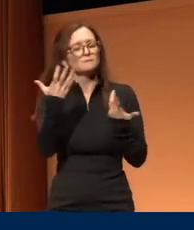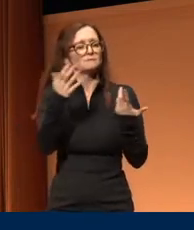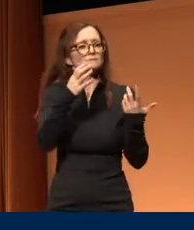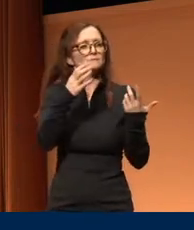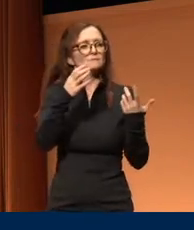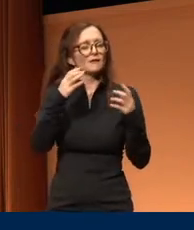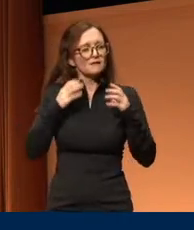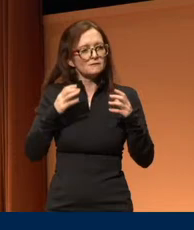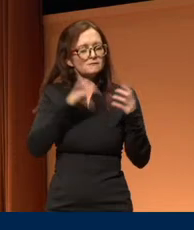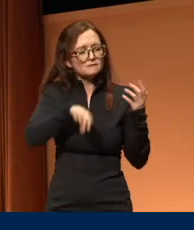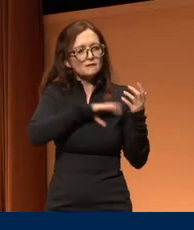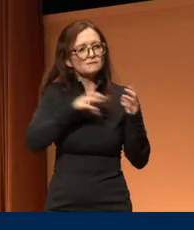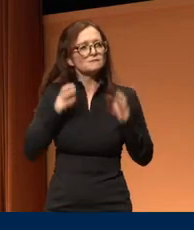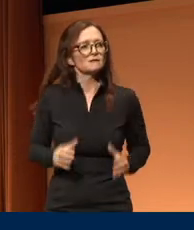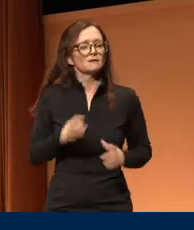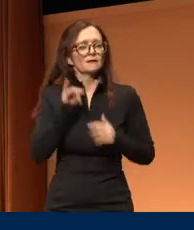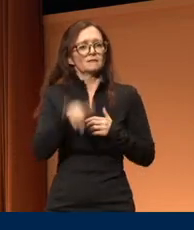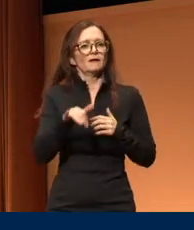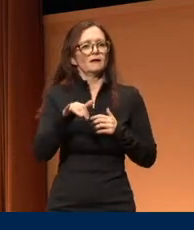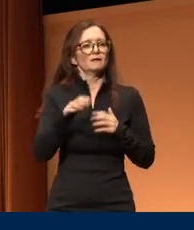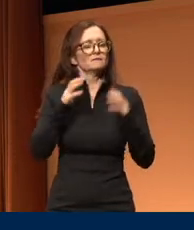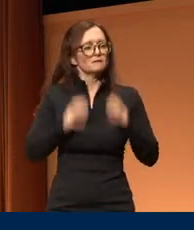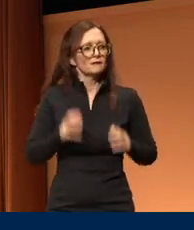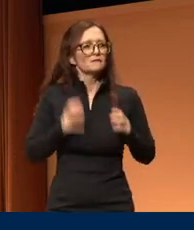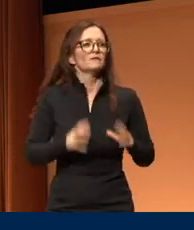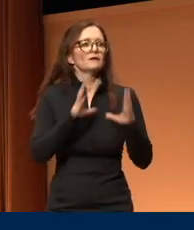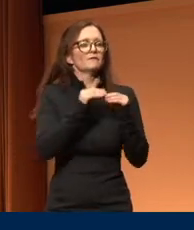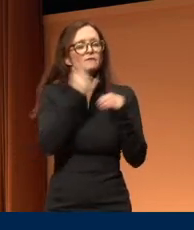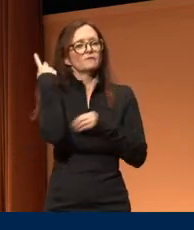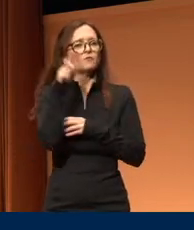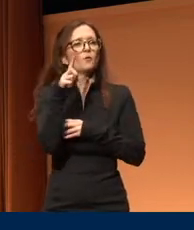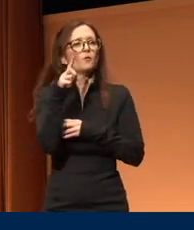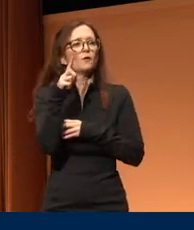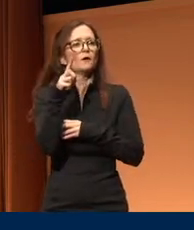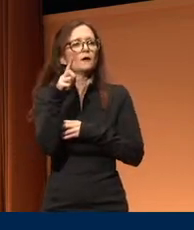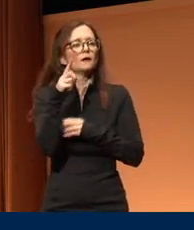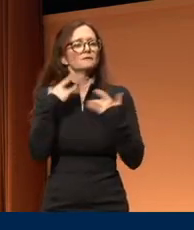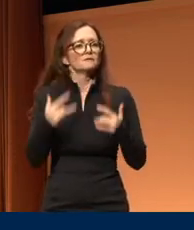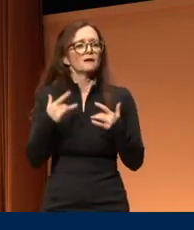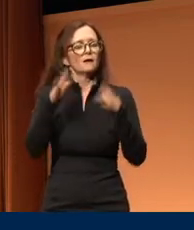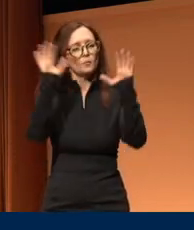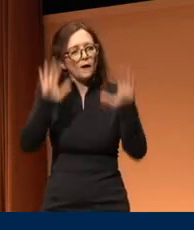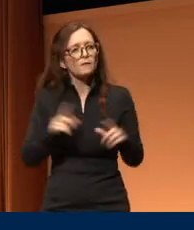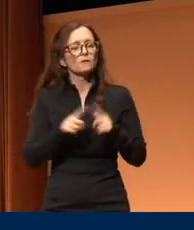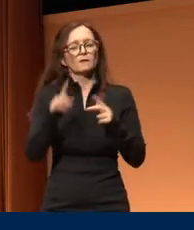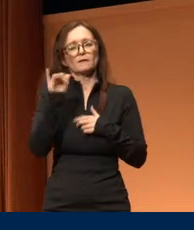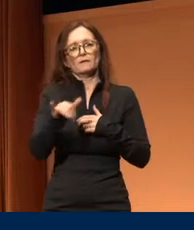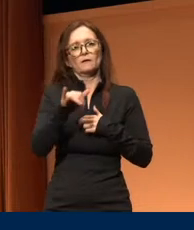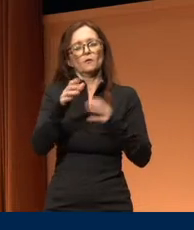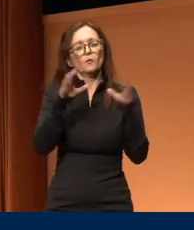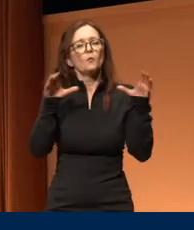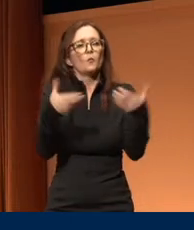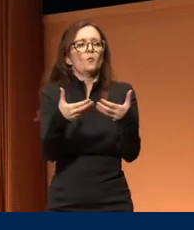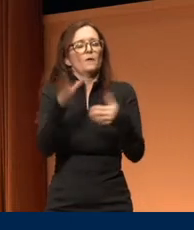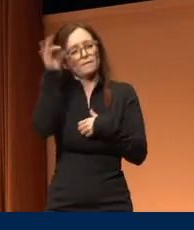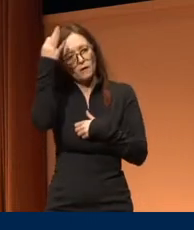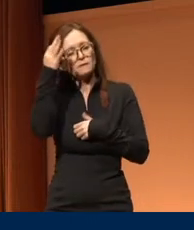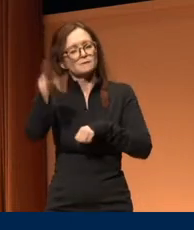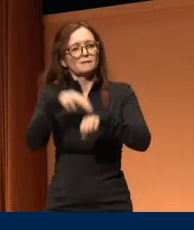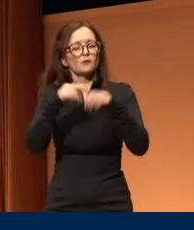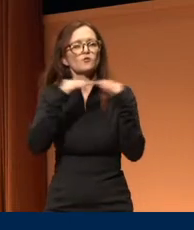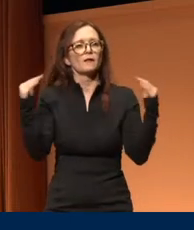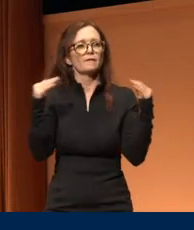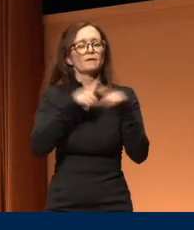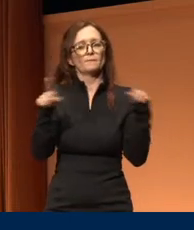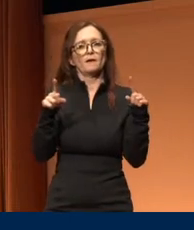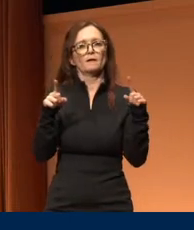citizens. It was at the Citizens' Convention on Climate, the first Citizens' Assembly ever organized in France at the national level.